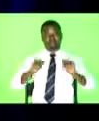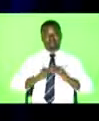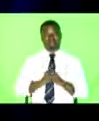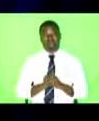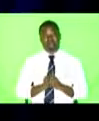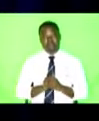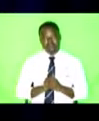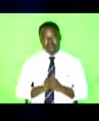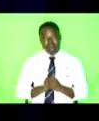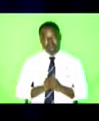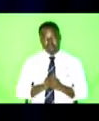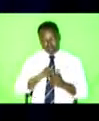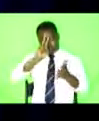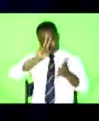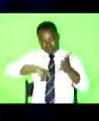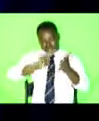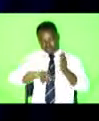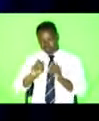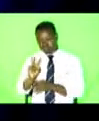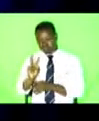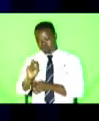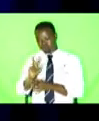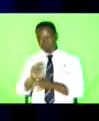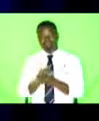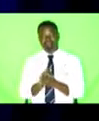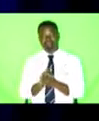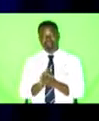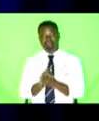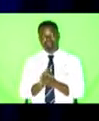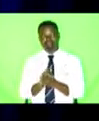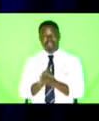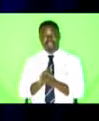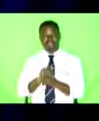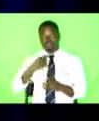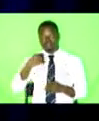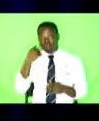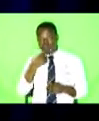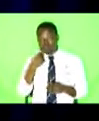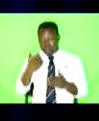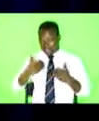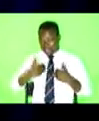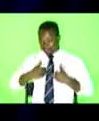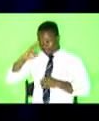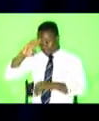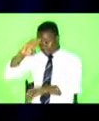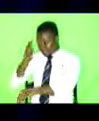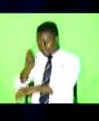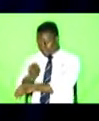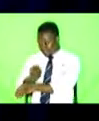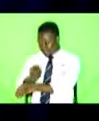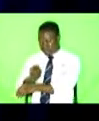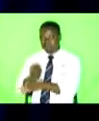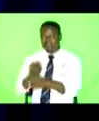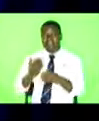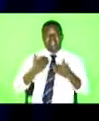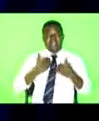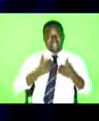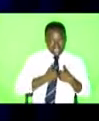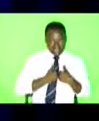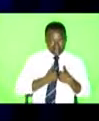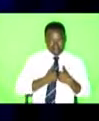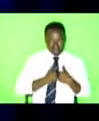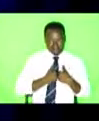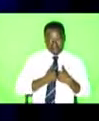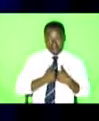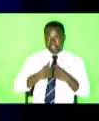Verse 12. Shall we read together? Whoever has the Son has. Whoever does not have the Son